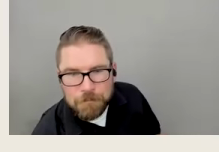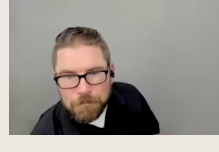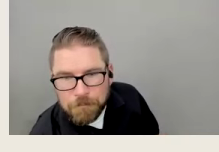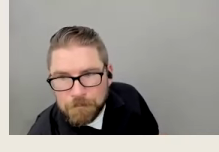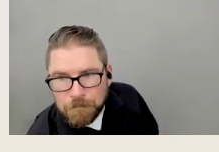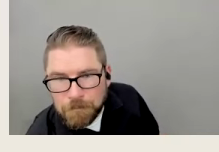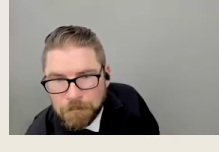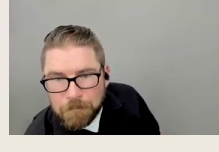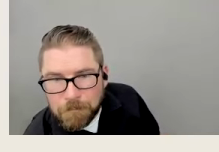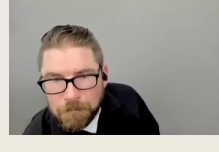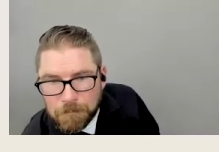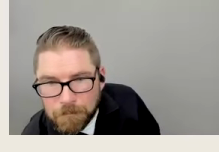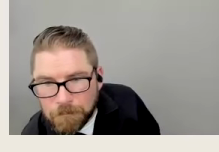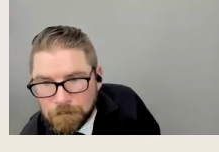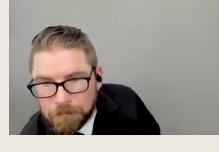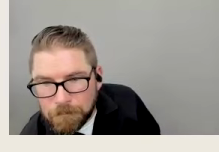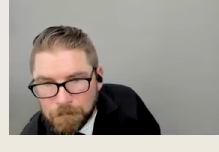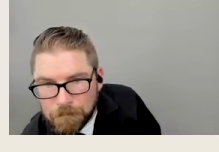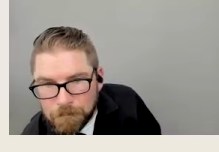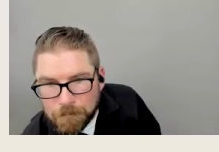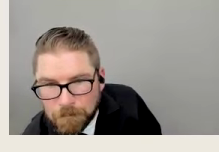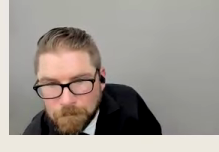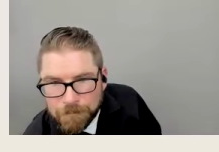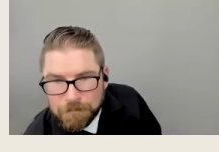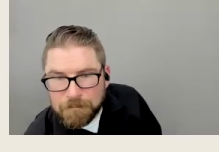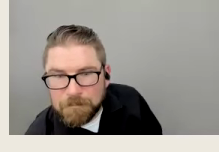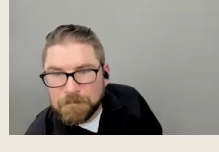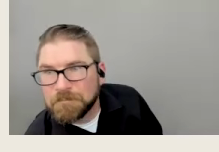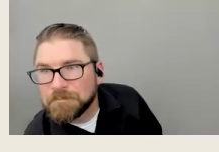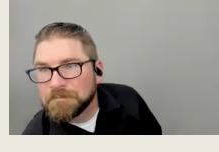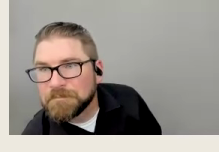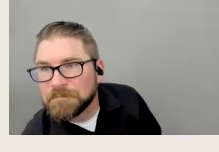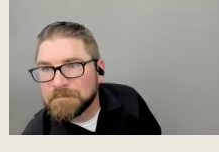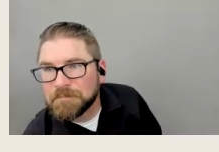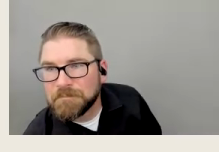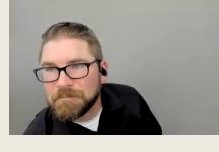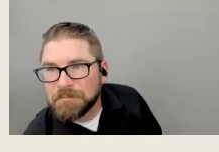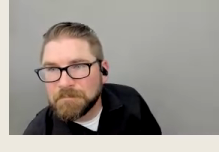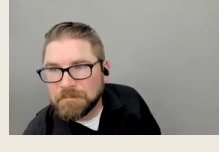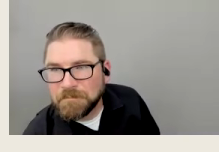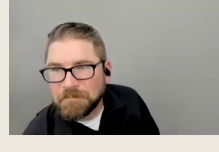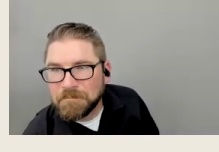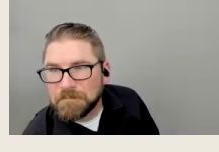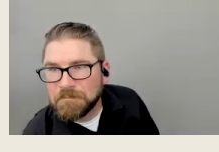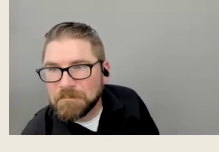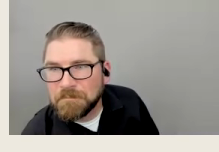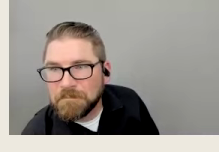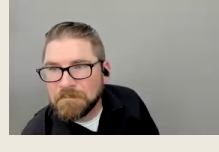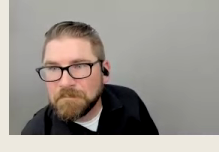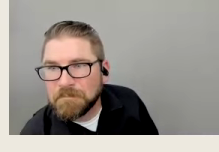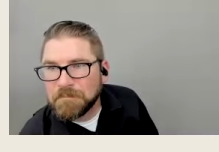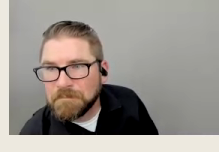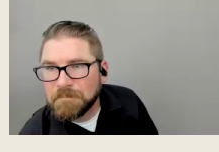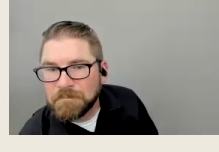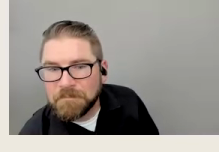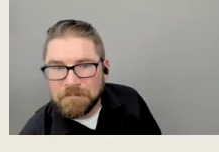So that was the last case study. Okay, I know we went through a lot of case studies, and thank you so much for all your participation. That was a really great discussion. Like I loved